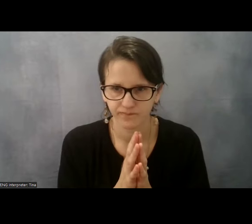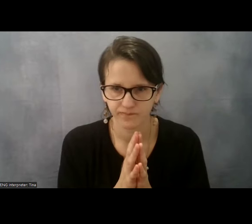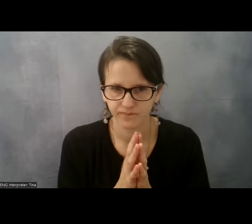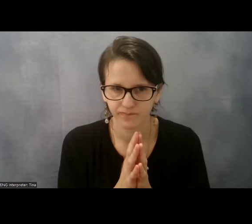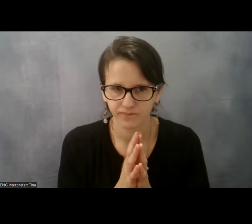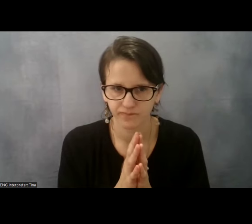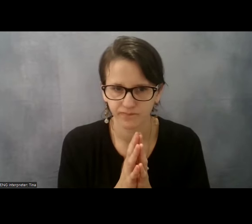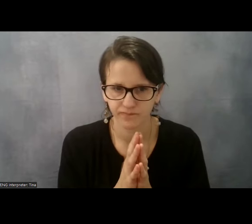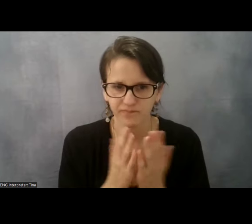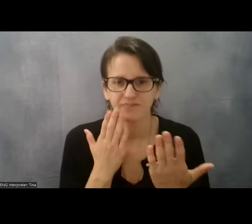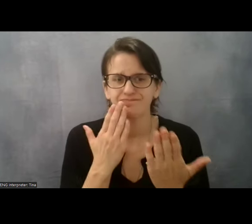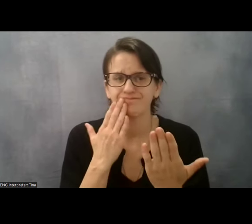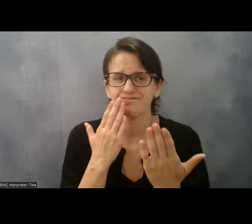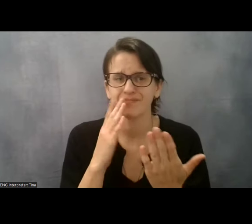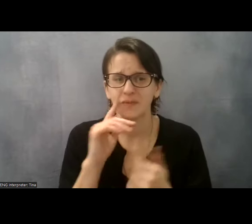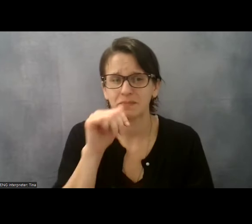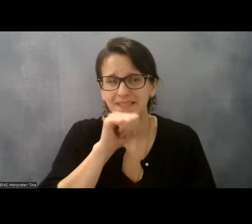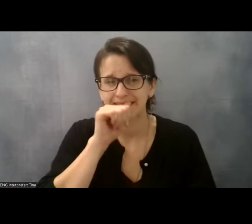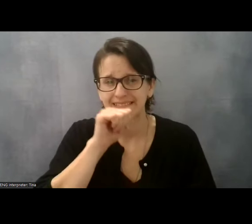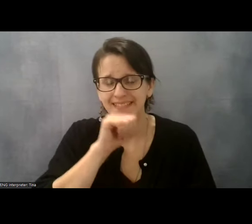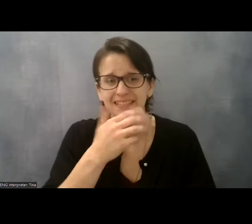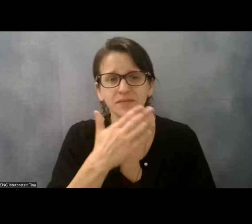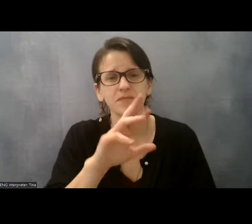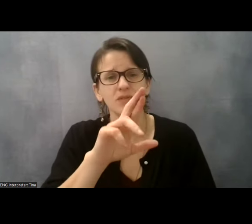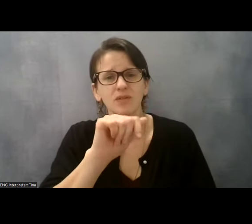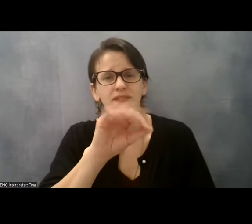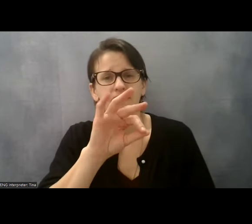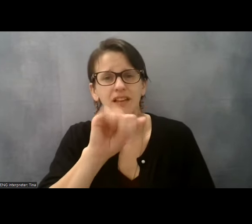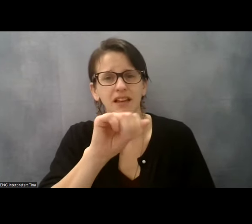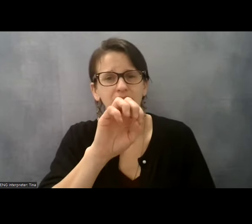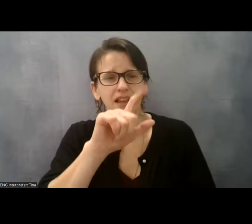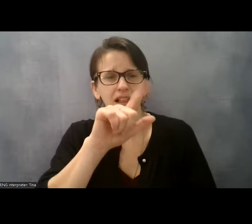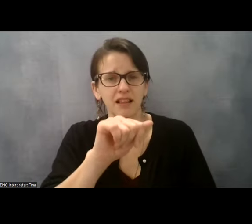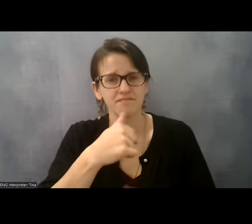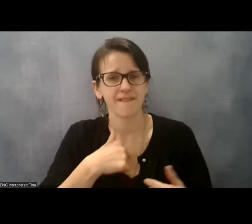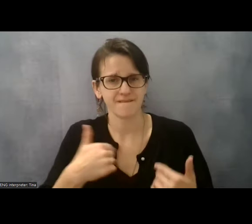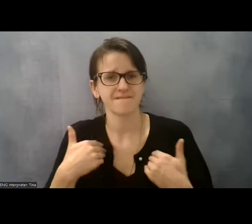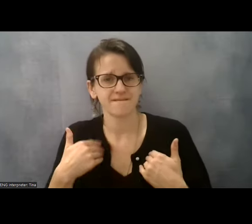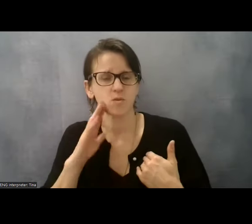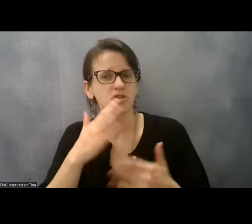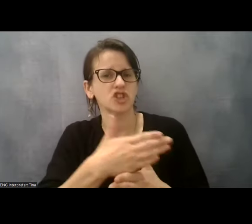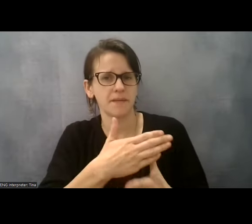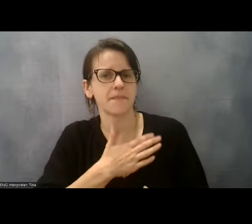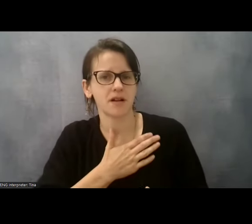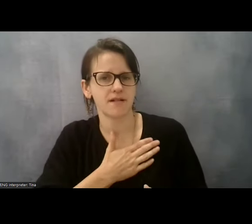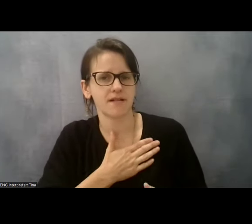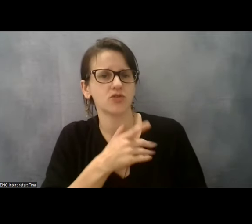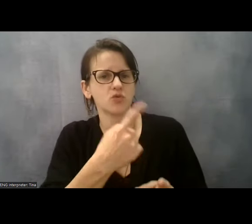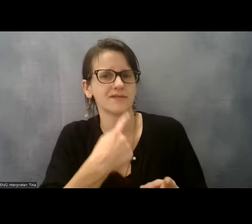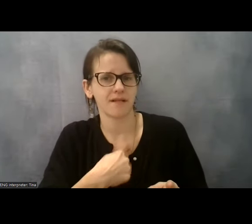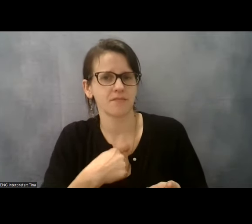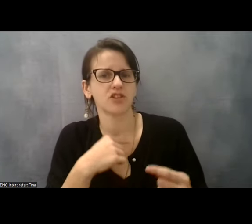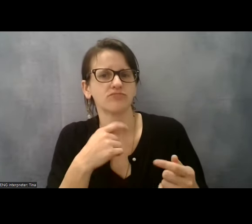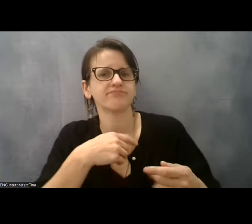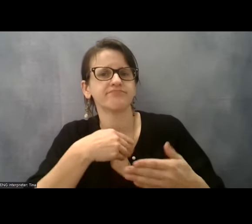Thank you all for your patience. Hey, Not coming. Rafaela, I've Yeah, got yeah. it. So I'm You going to got share it? my screen and you tell Yes, me when to yes, change